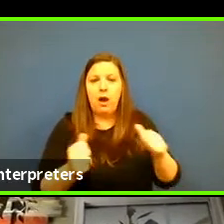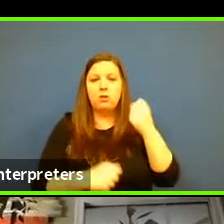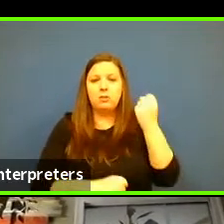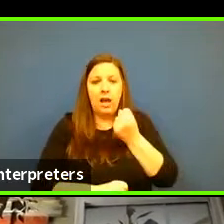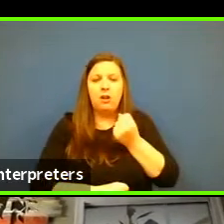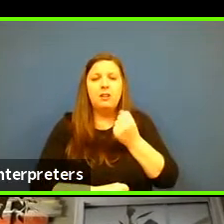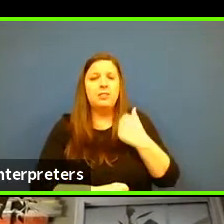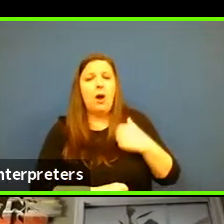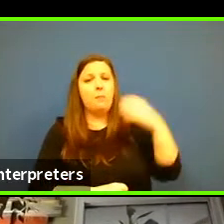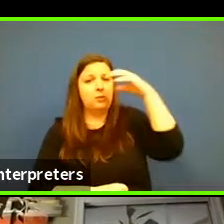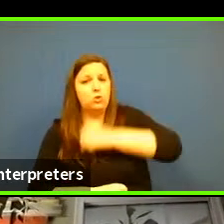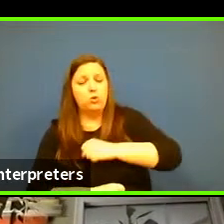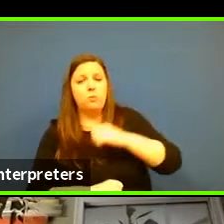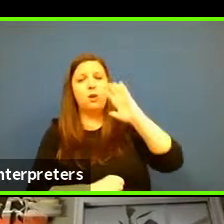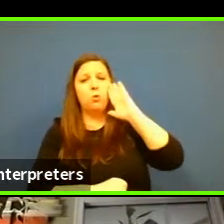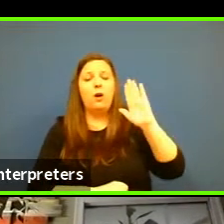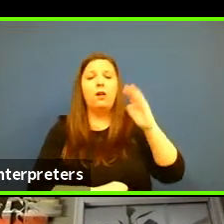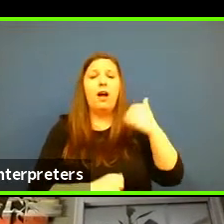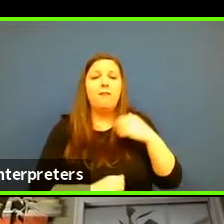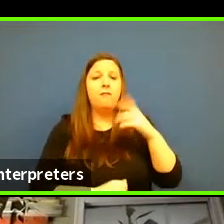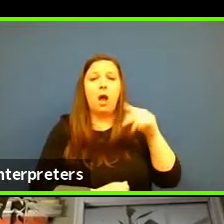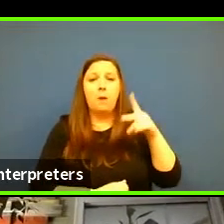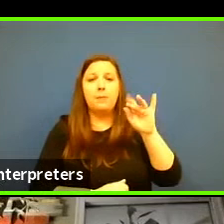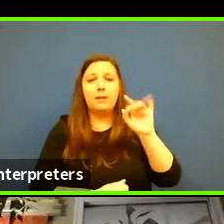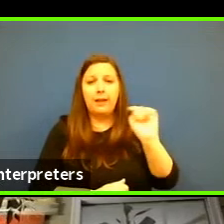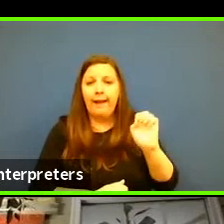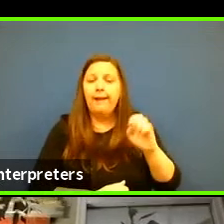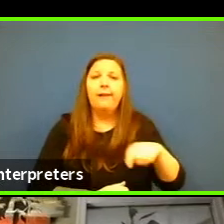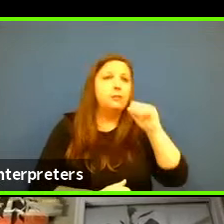tomorrow or Saturday updating that again. But